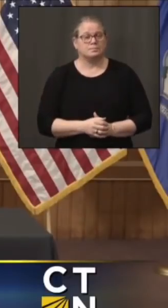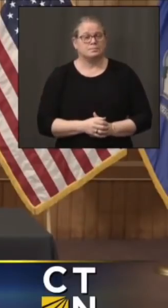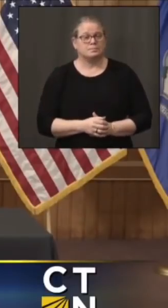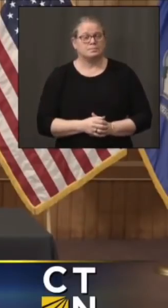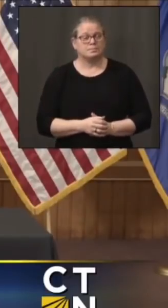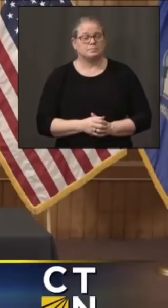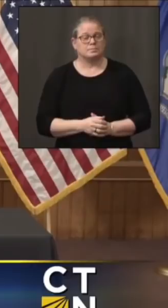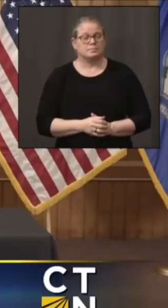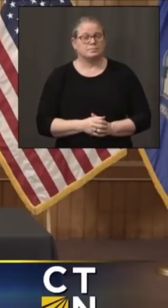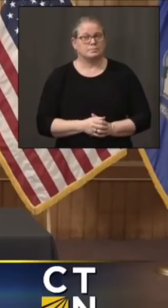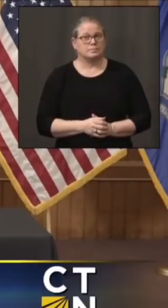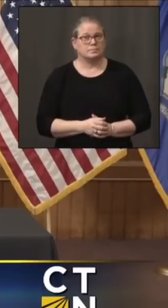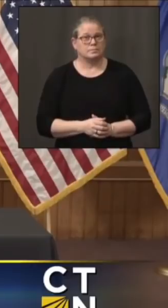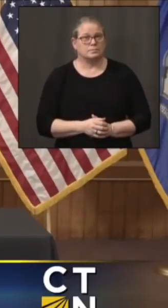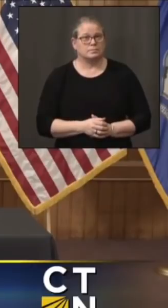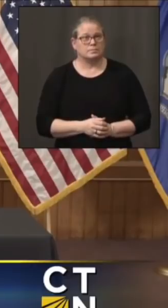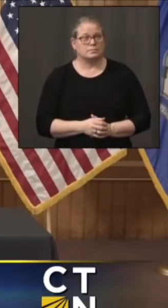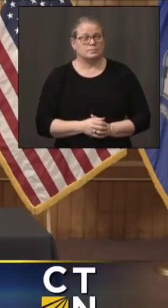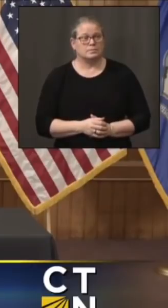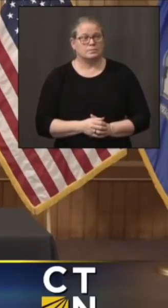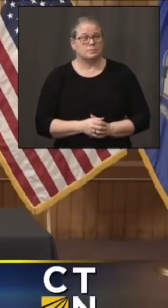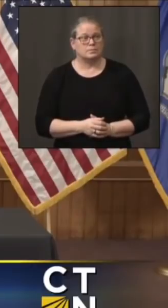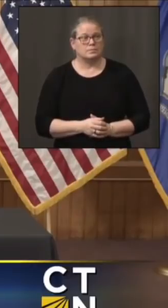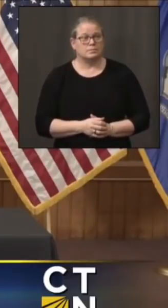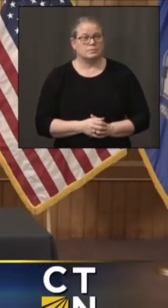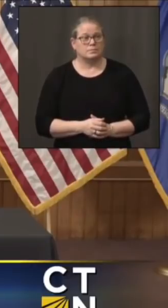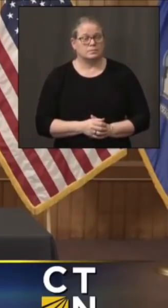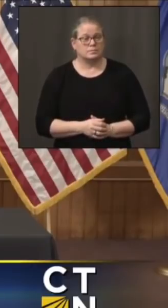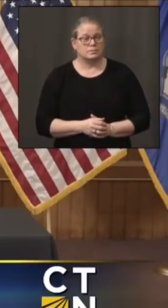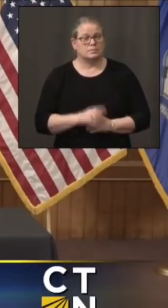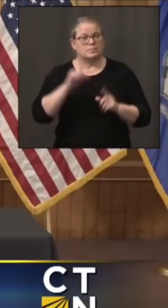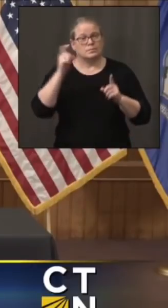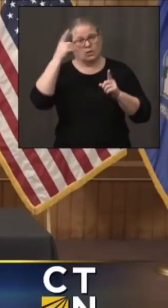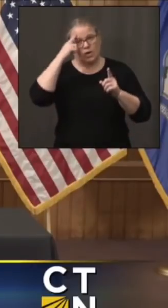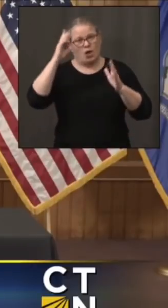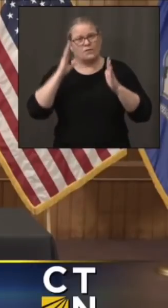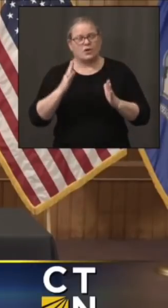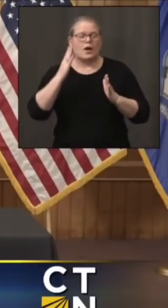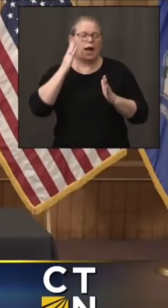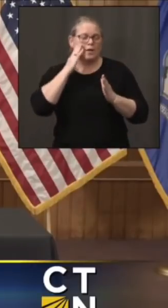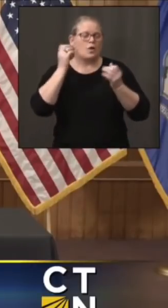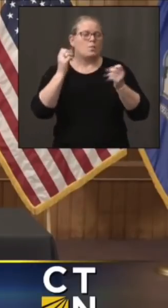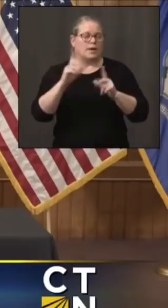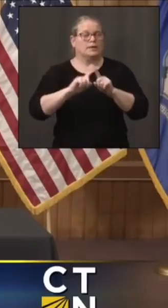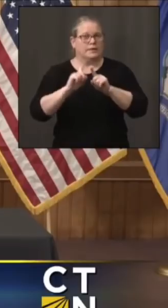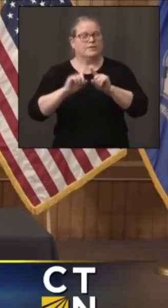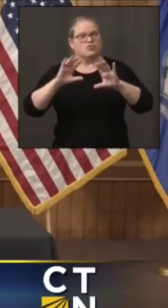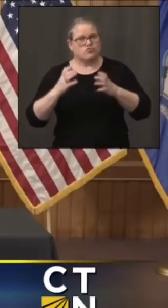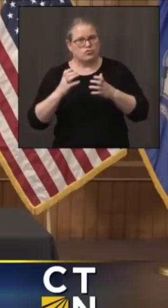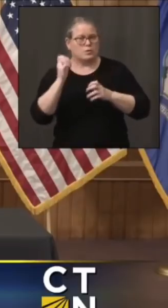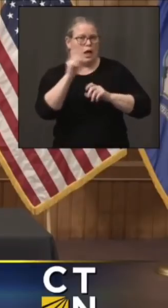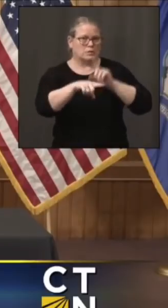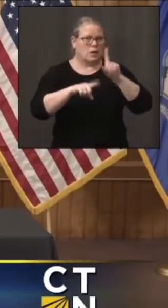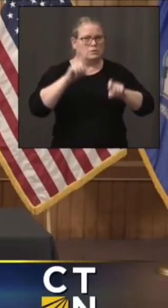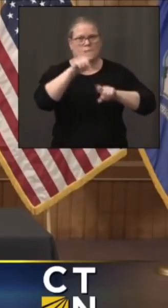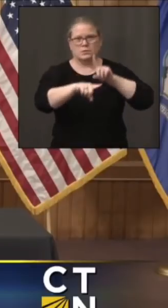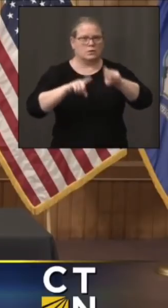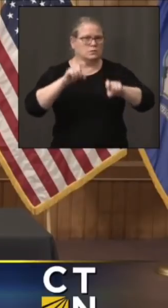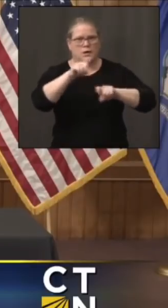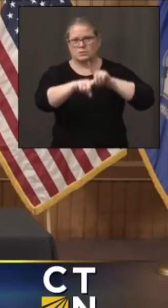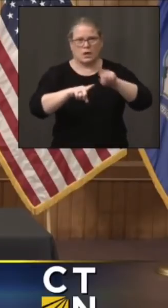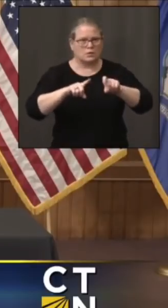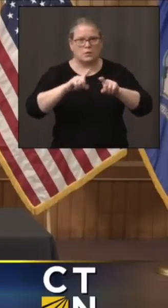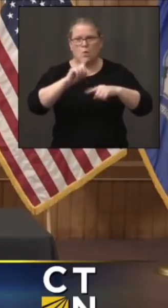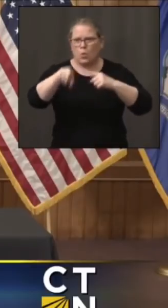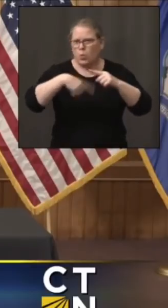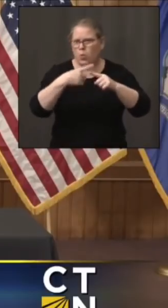lot of time tonight fielding questions on different groups and when they might be vaccinated, but allow me to take another swing at it